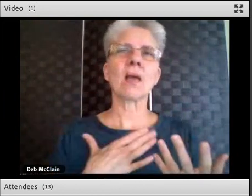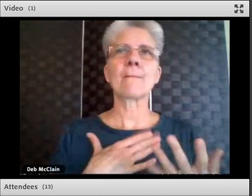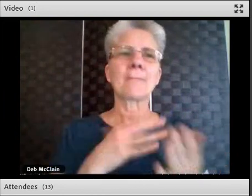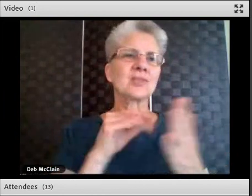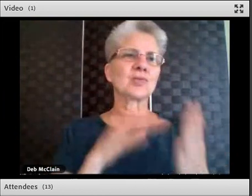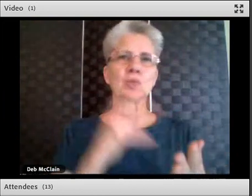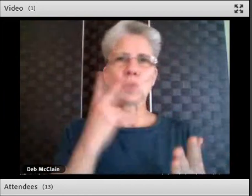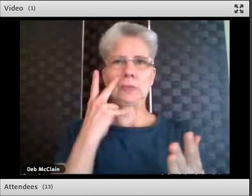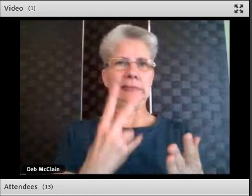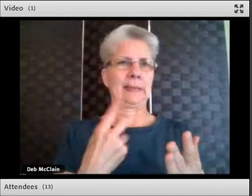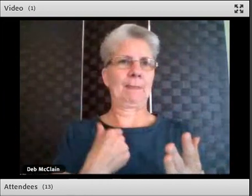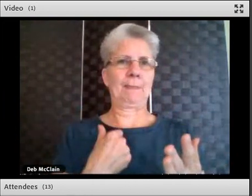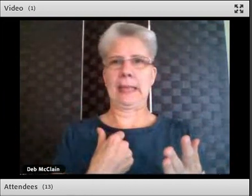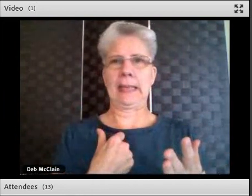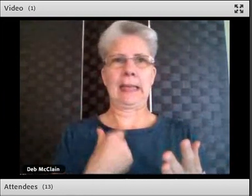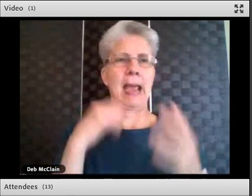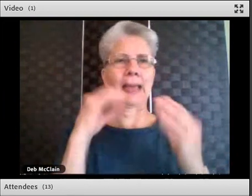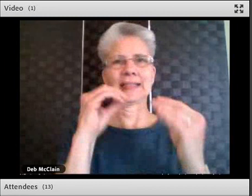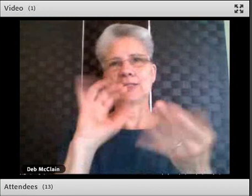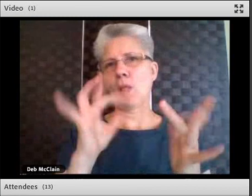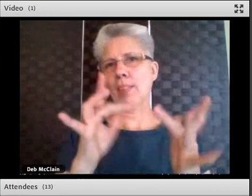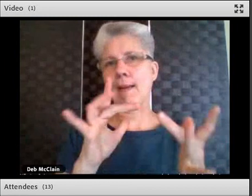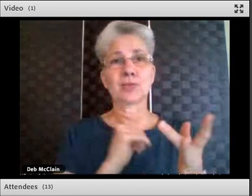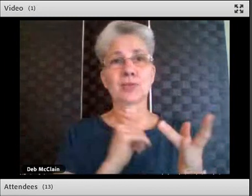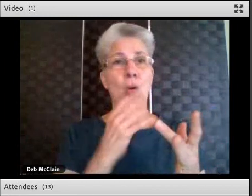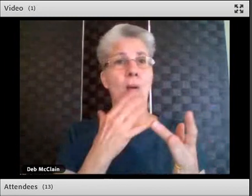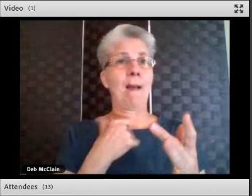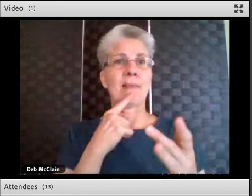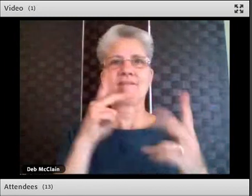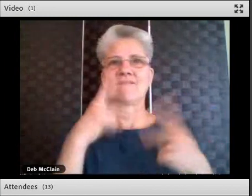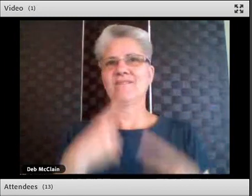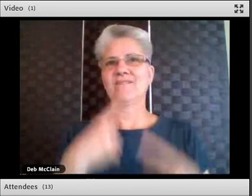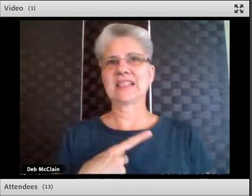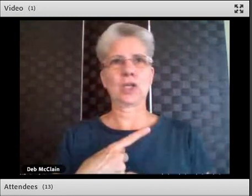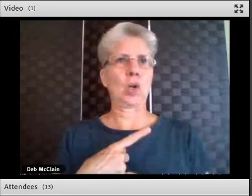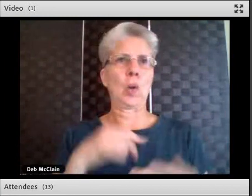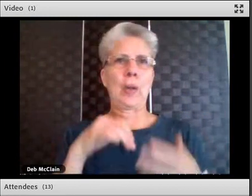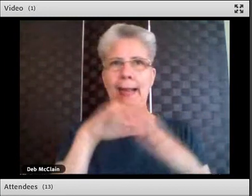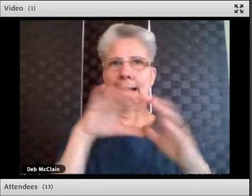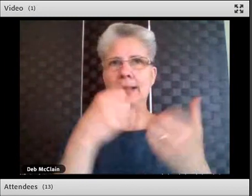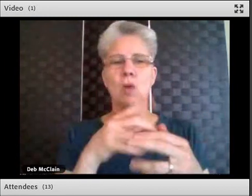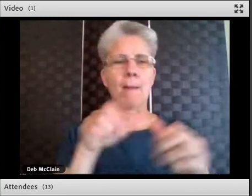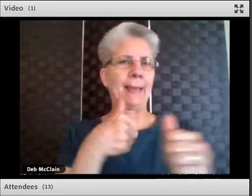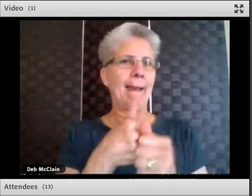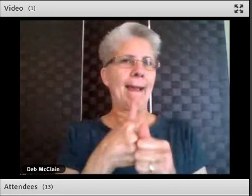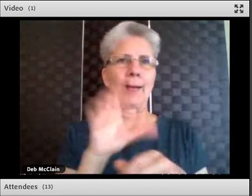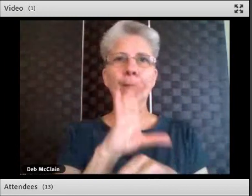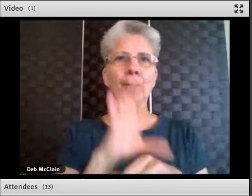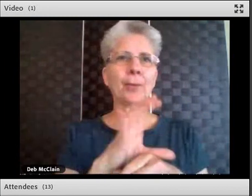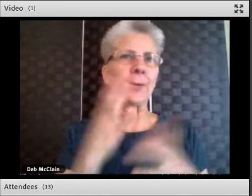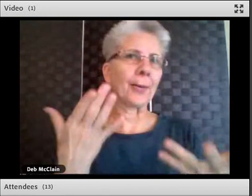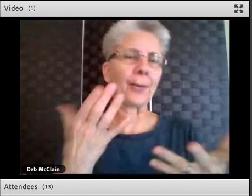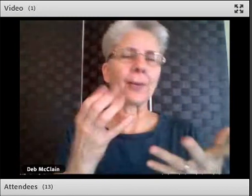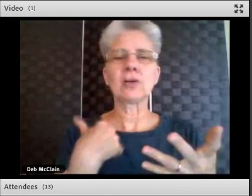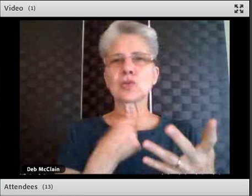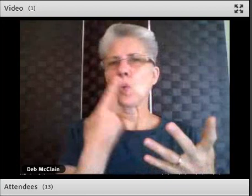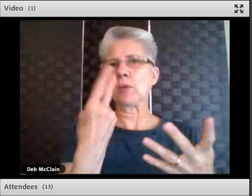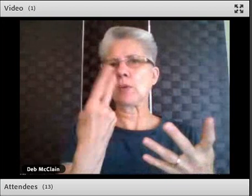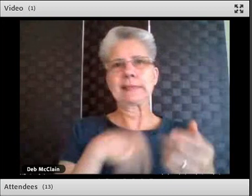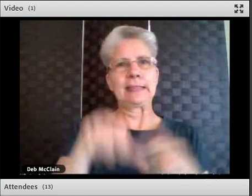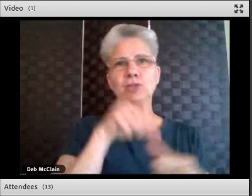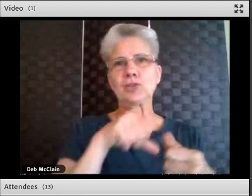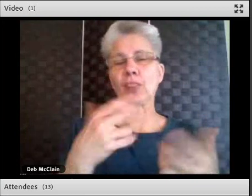don't see me. You know, I teach online, so I'm behind the computer screen, they're behind the computer screen. We don't see each